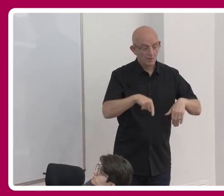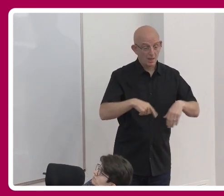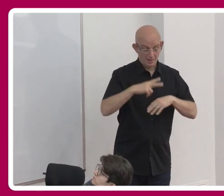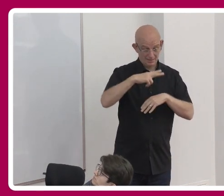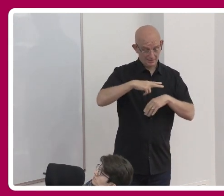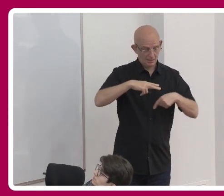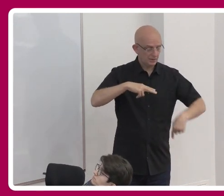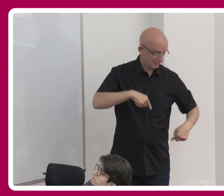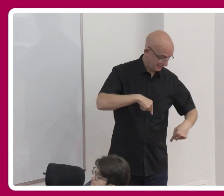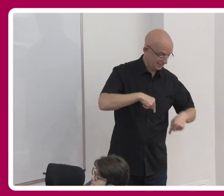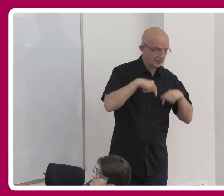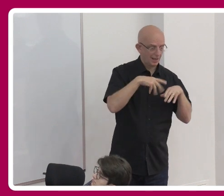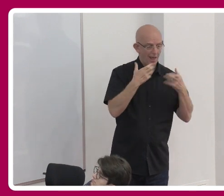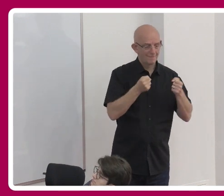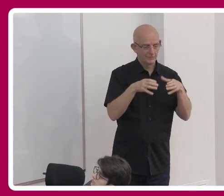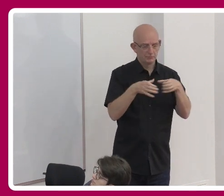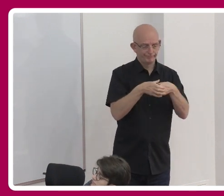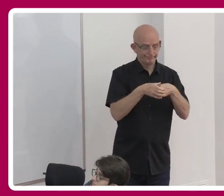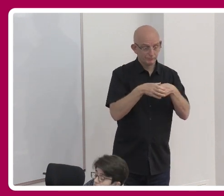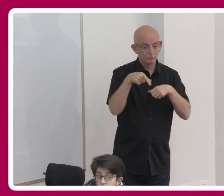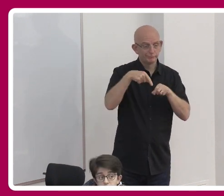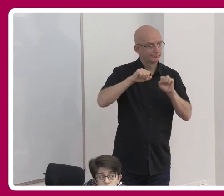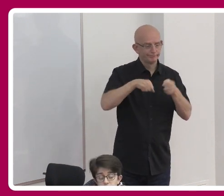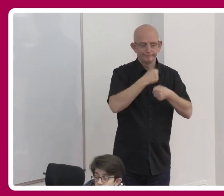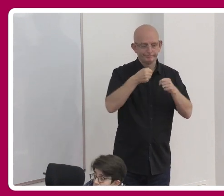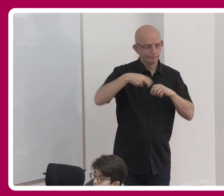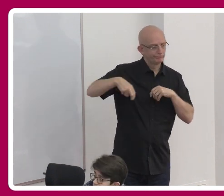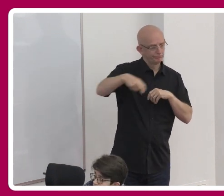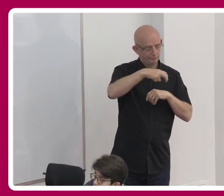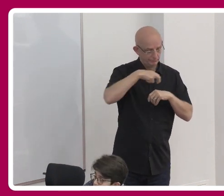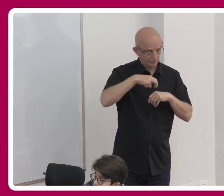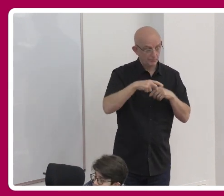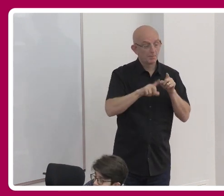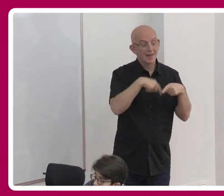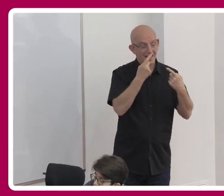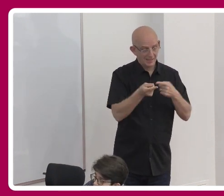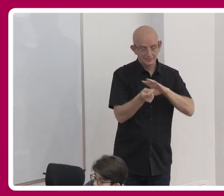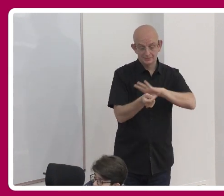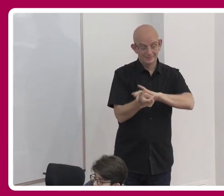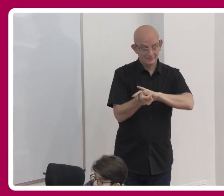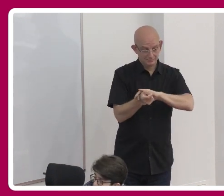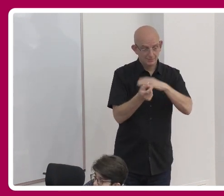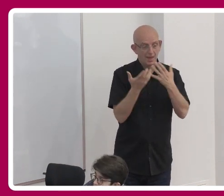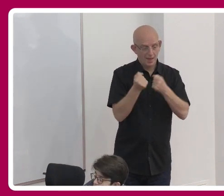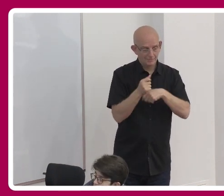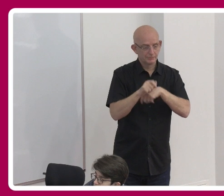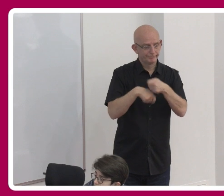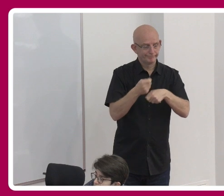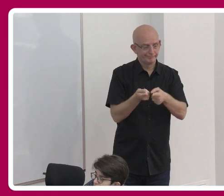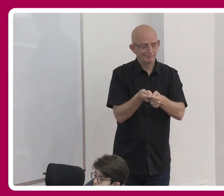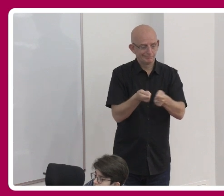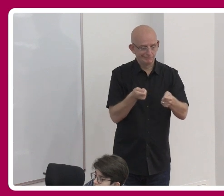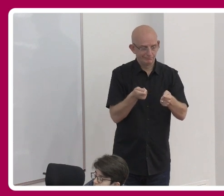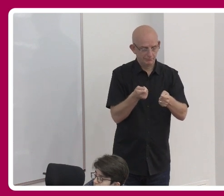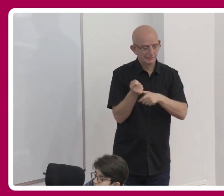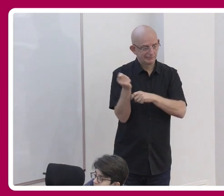with a cloth on the extreme end. And so this is a photo taken,